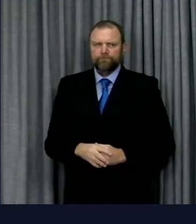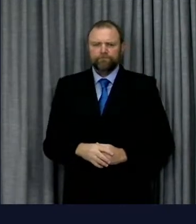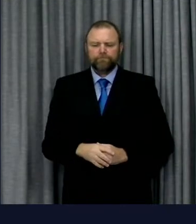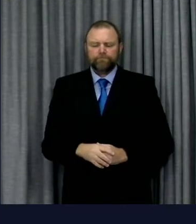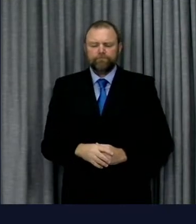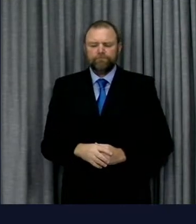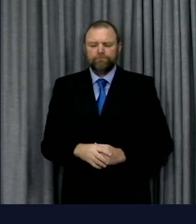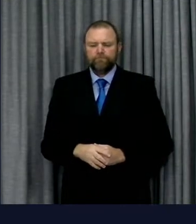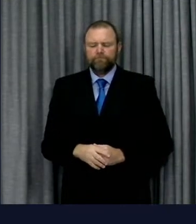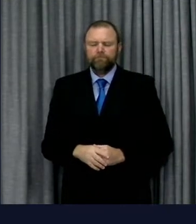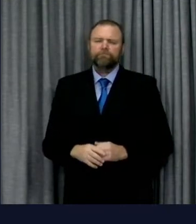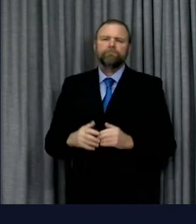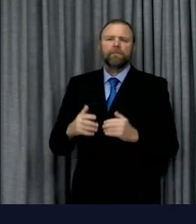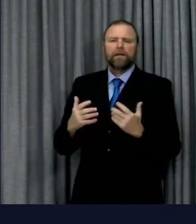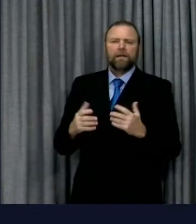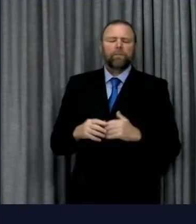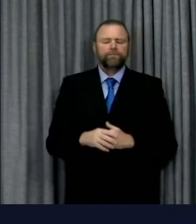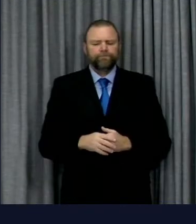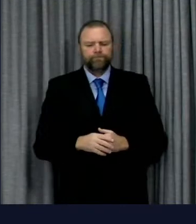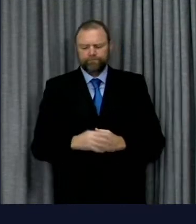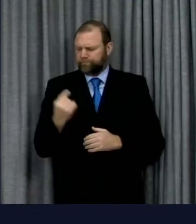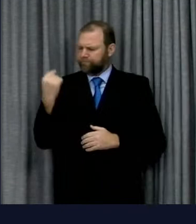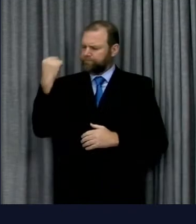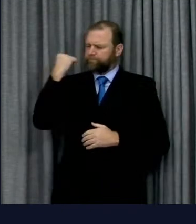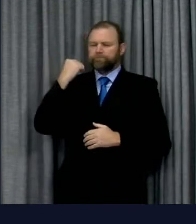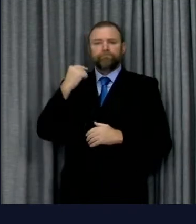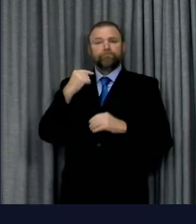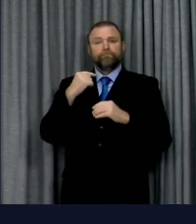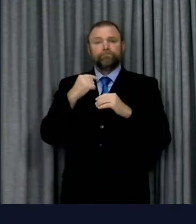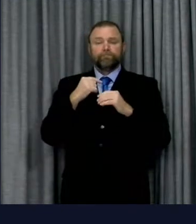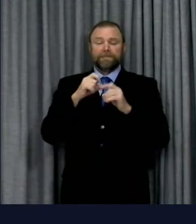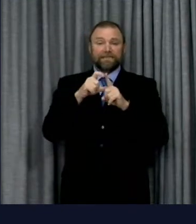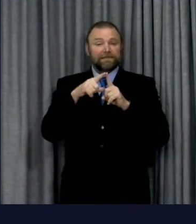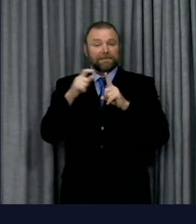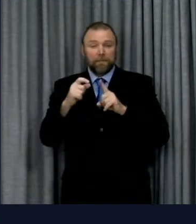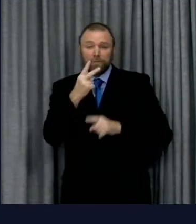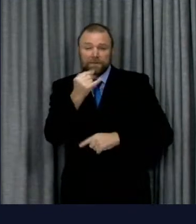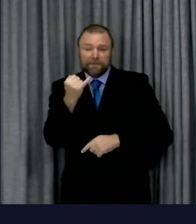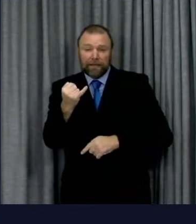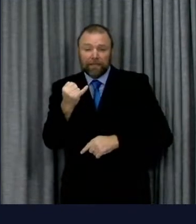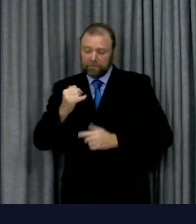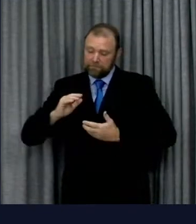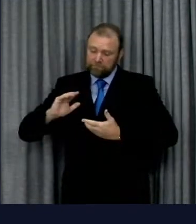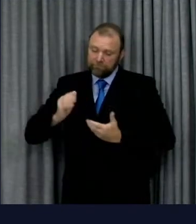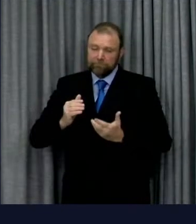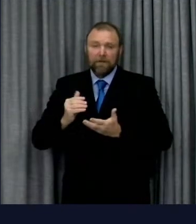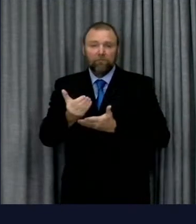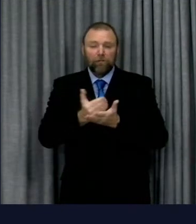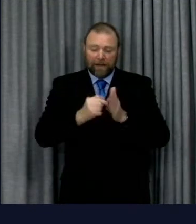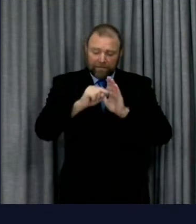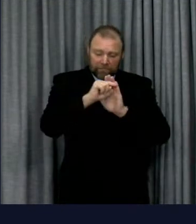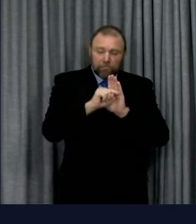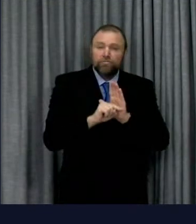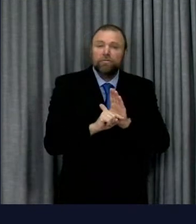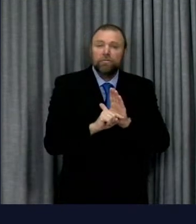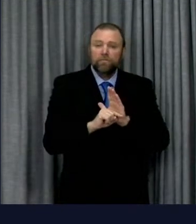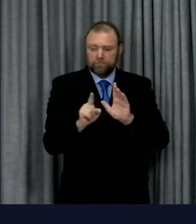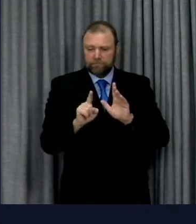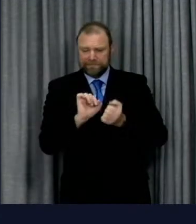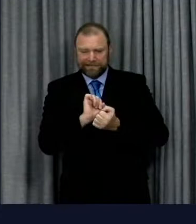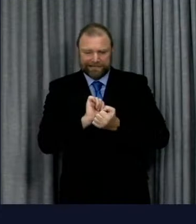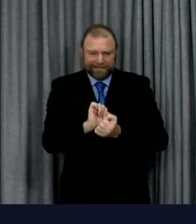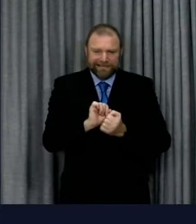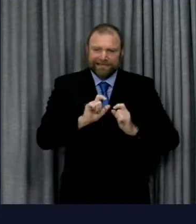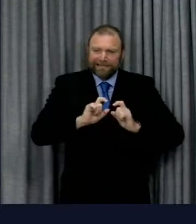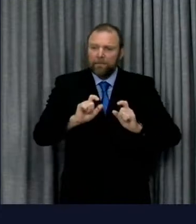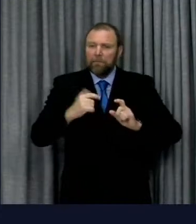Now, we introduced level 2 measures on Boxing Day to help protect people, to keep as many businesses as possible open, and to prevent the NHS from